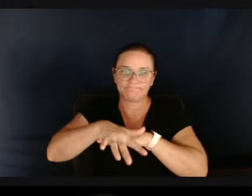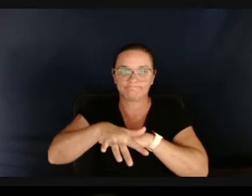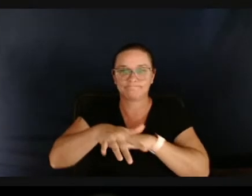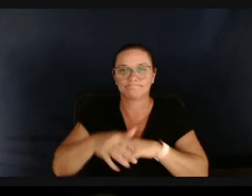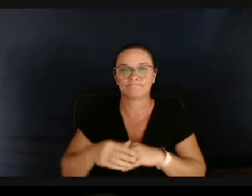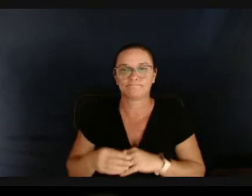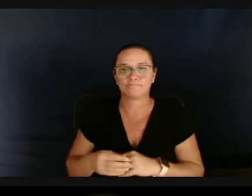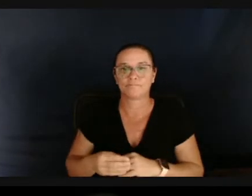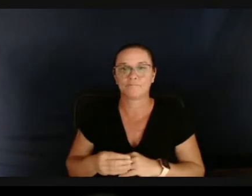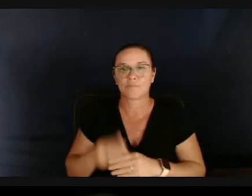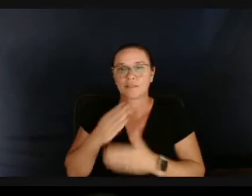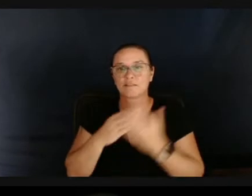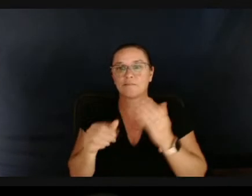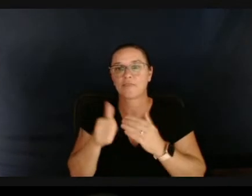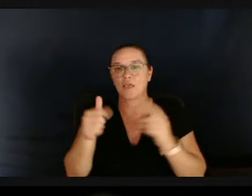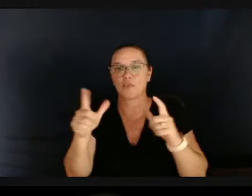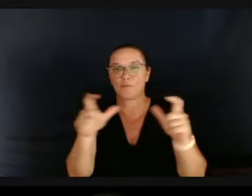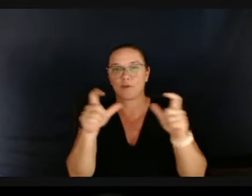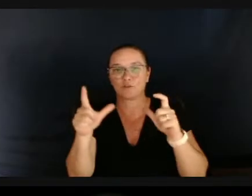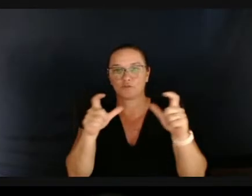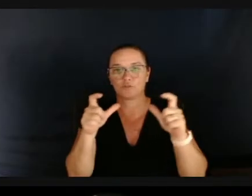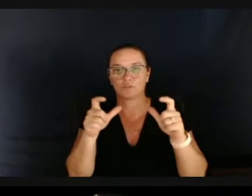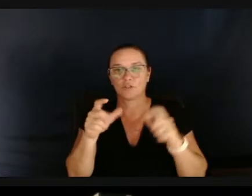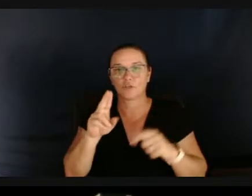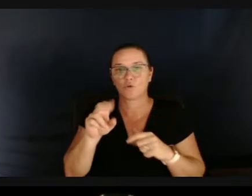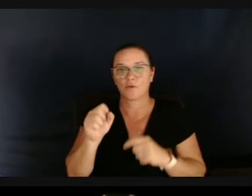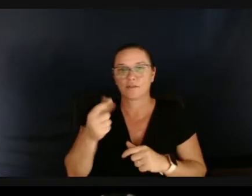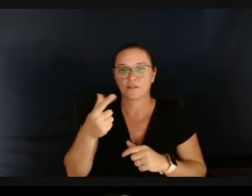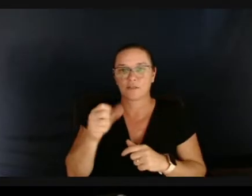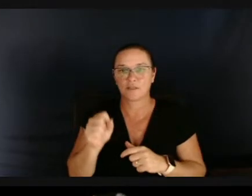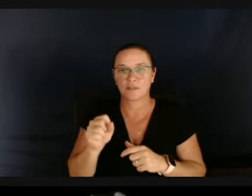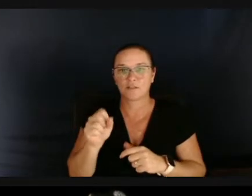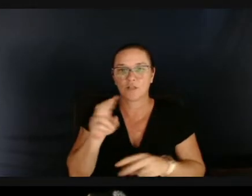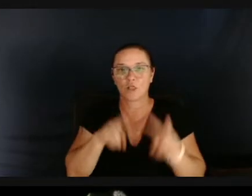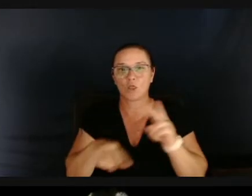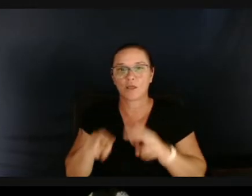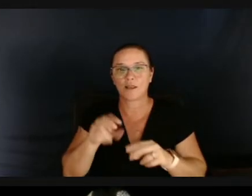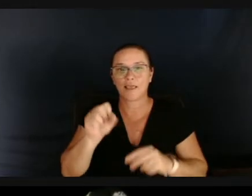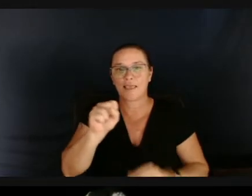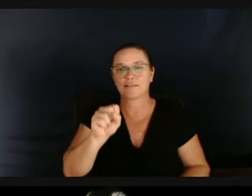So some of these other images, there is a USGS maintaining the S2 camera.